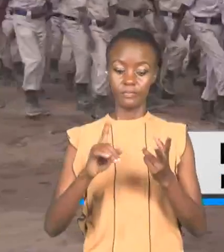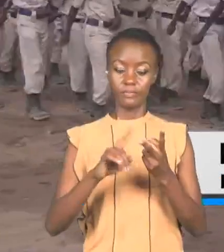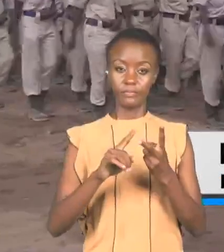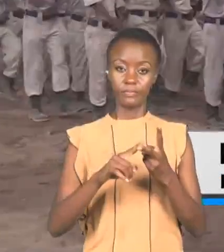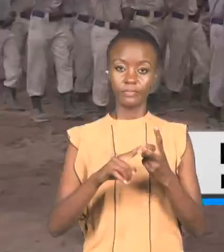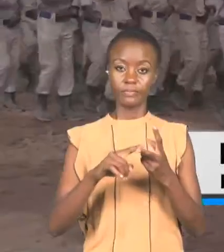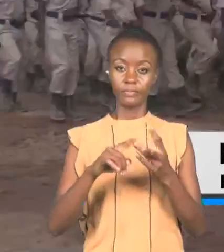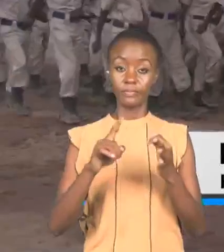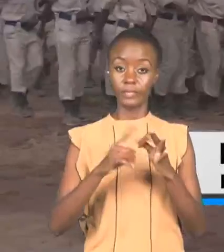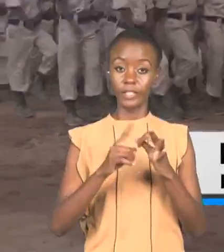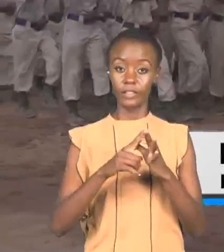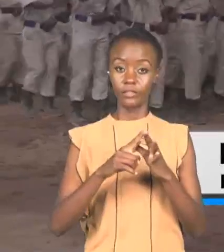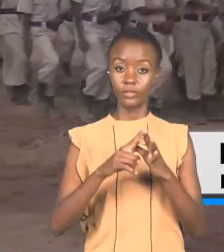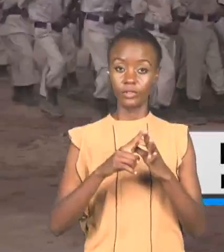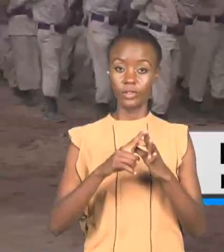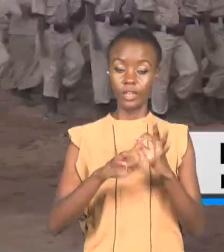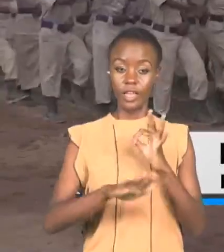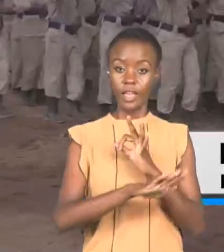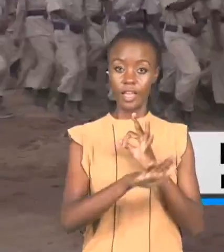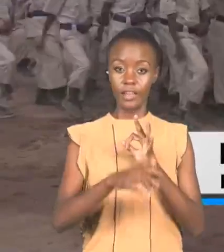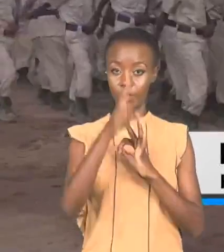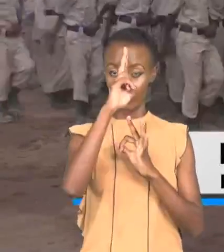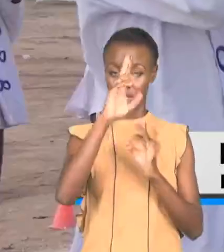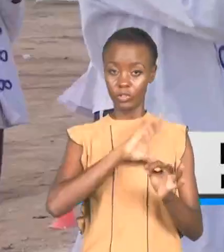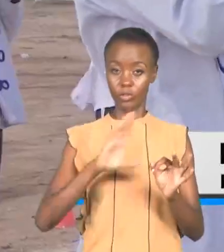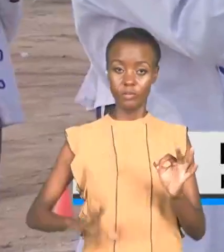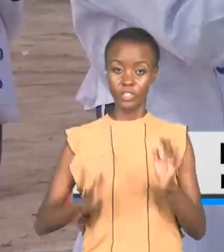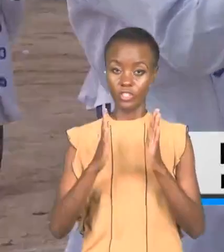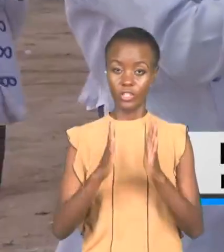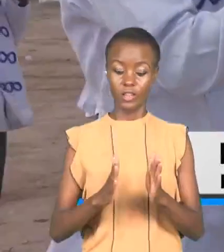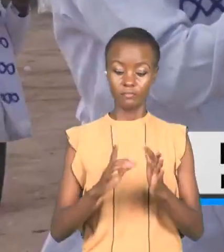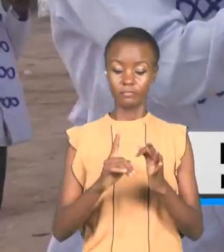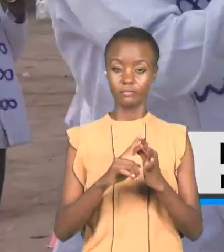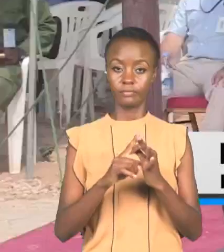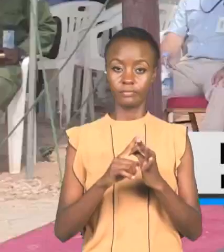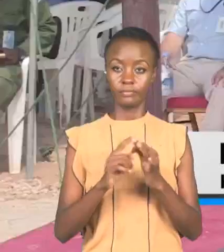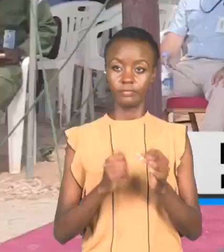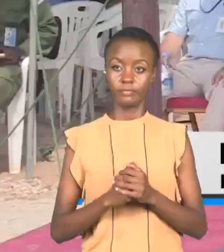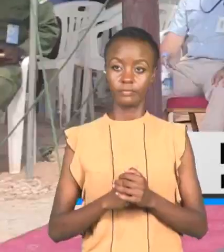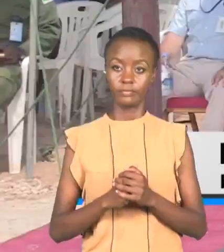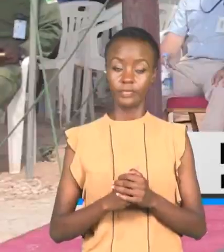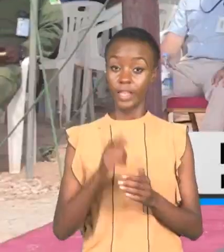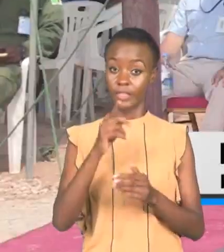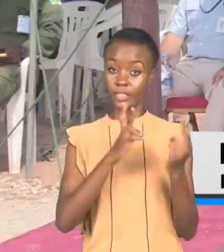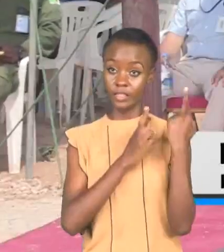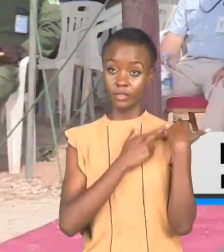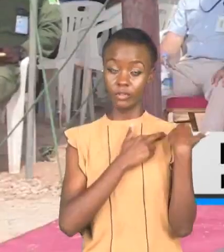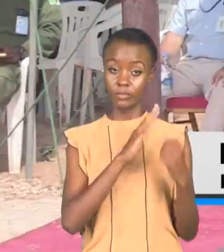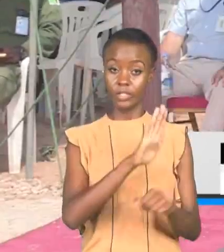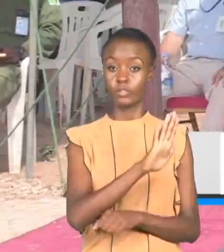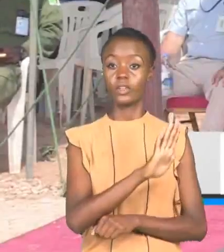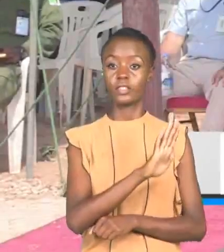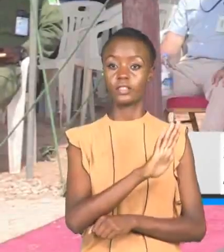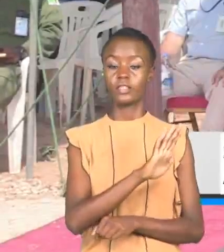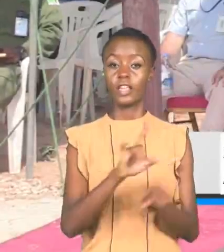Abdi Mohammed, and Hirshabelle State Police Commissioner Colonel Hassan Diiso. It is your responsibility